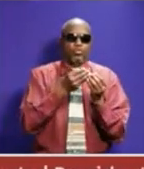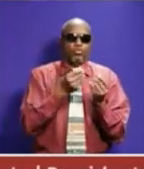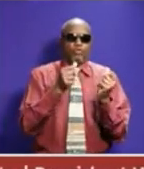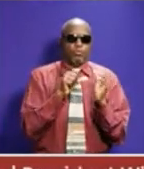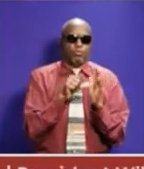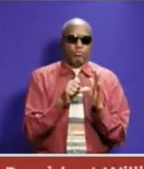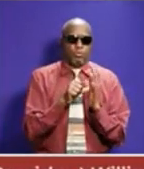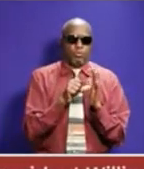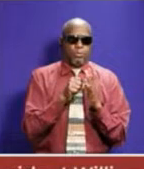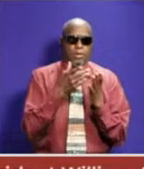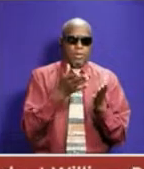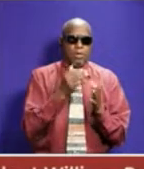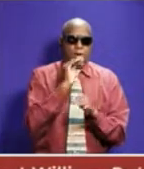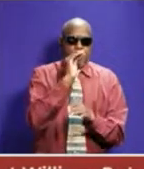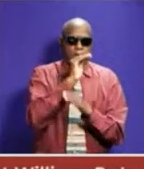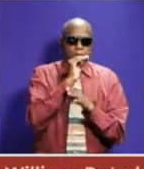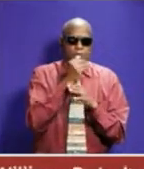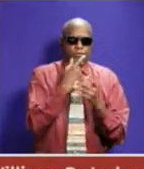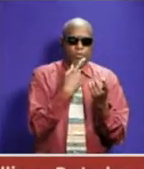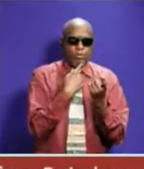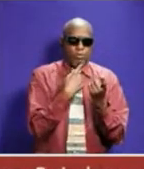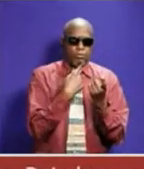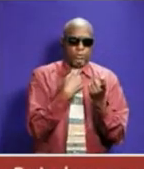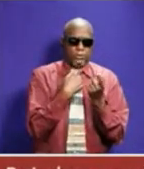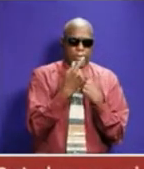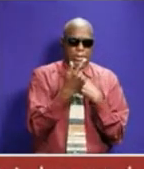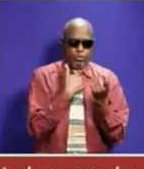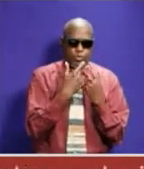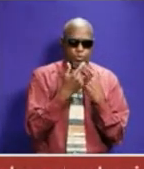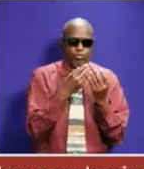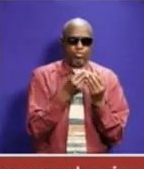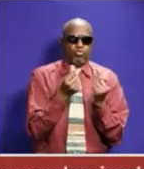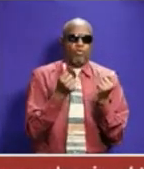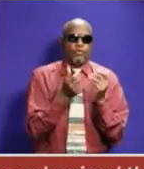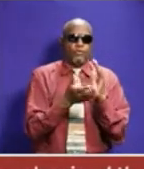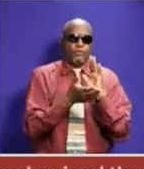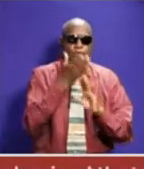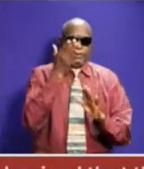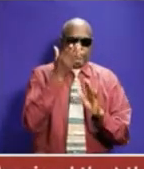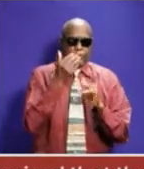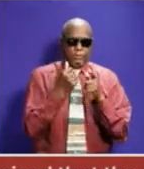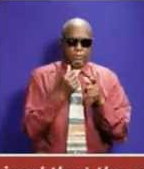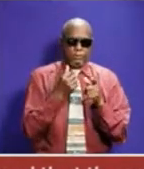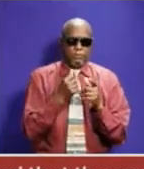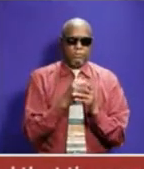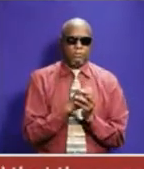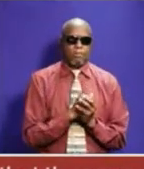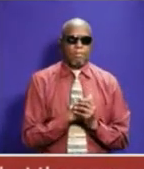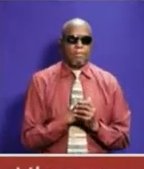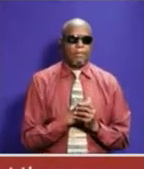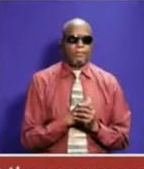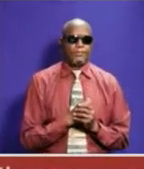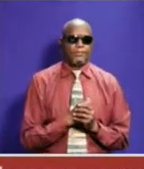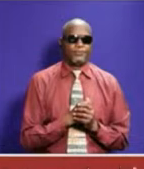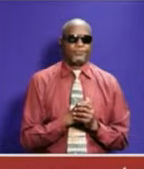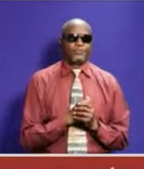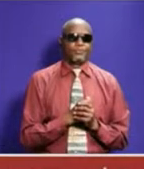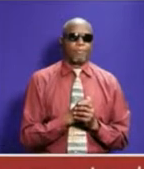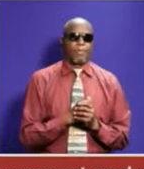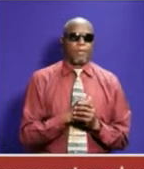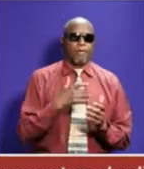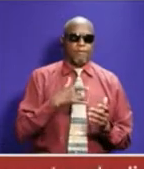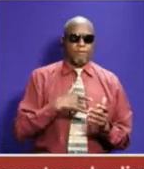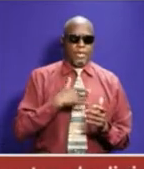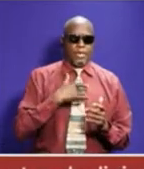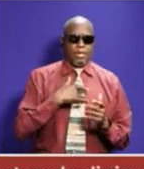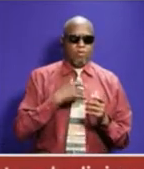for dialogue to address this issue promptly to curb its adverse impact on Kenyans. The feeling of most church leaders